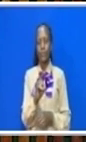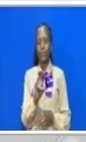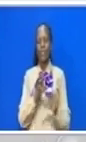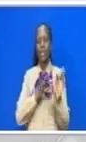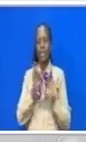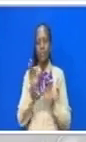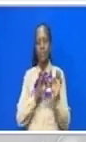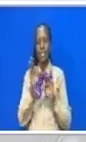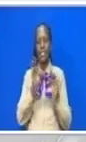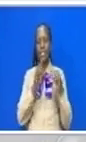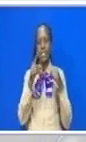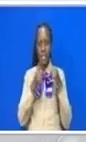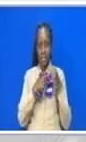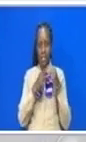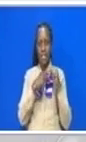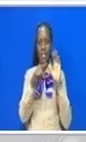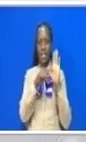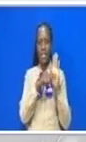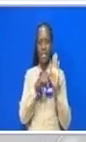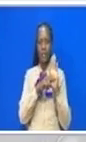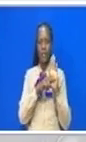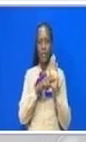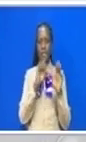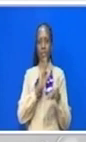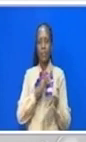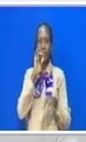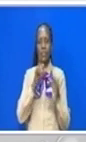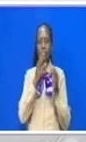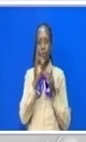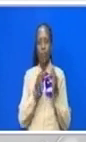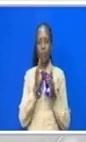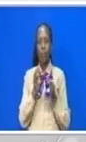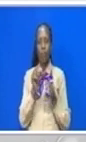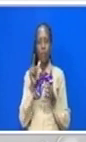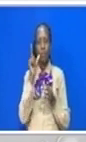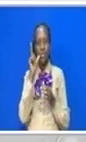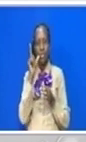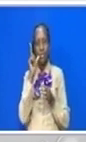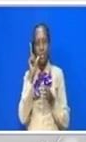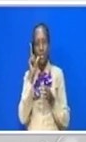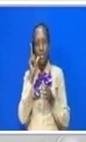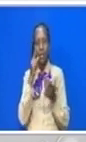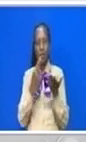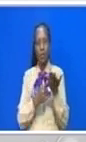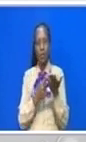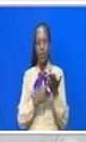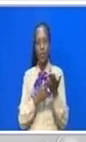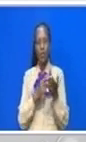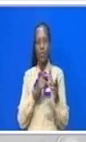Explain 6 negative effects of British colonial rule on the people of Kenya.